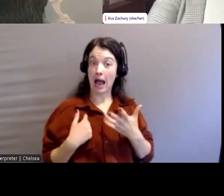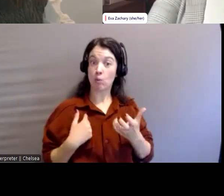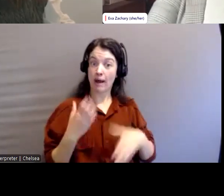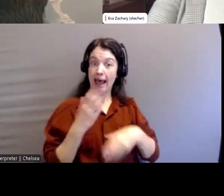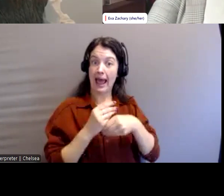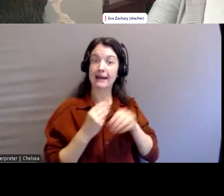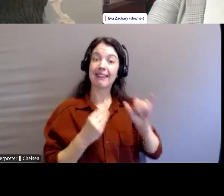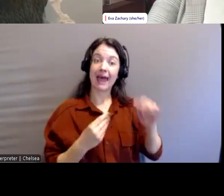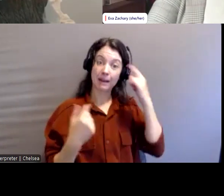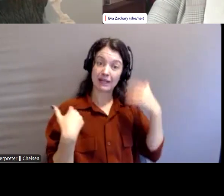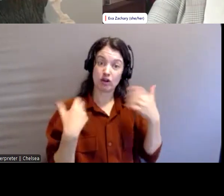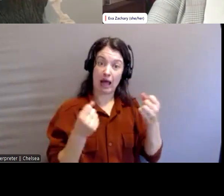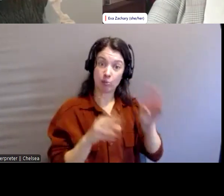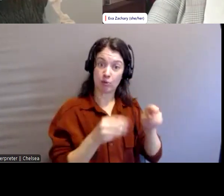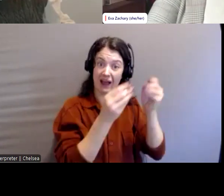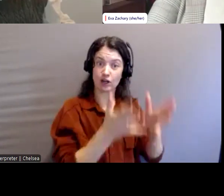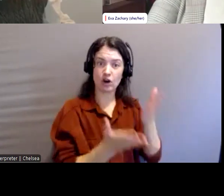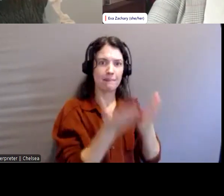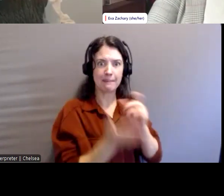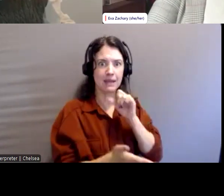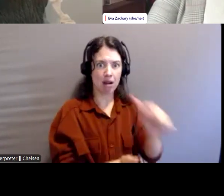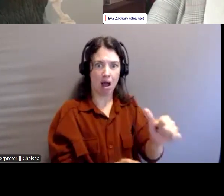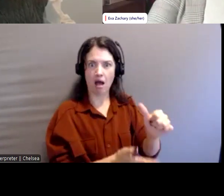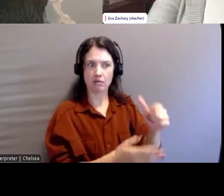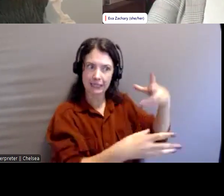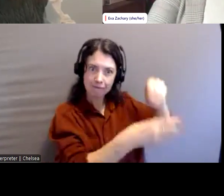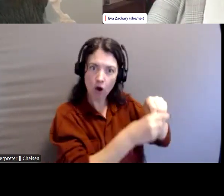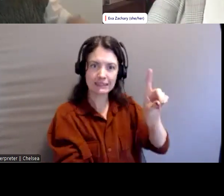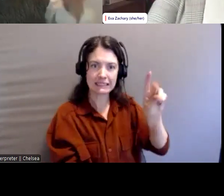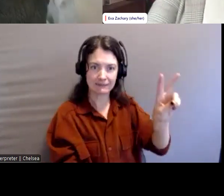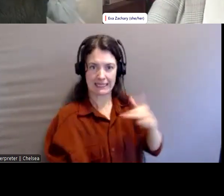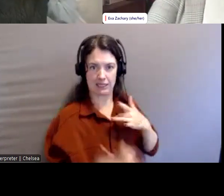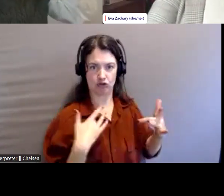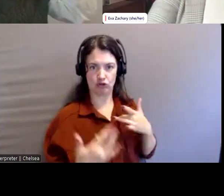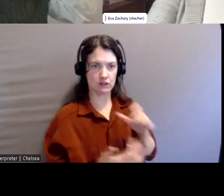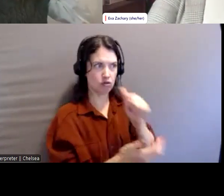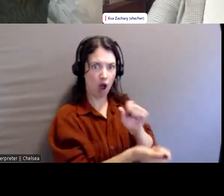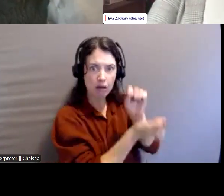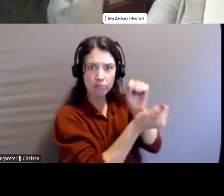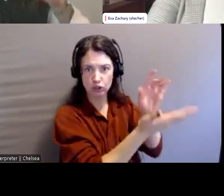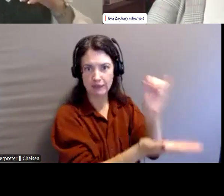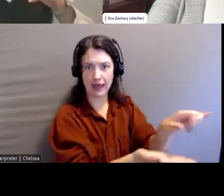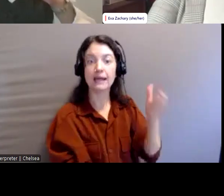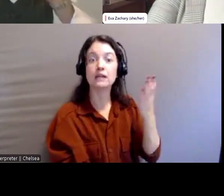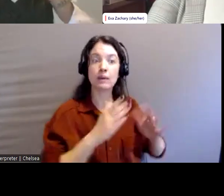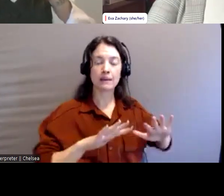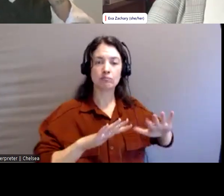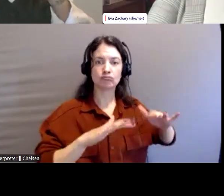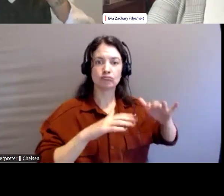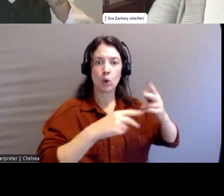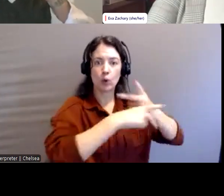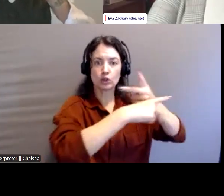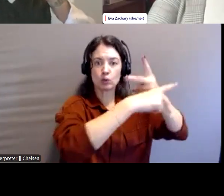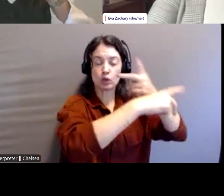may not be kind of really on top of the domestic violence concerns. And so you've got this situation of escalated risk, but it seems